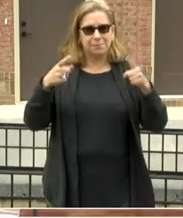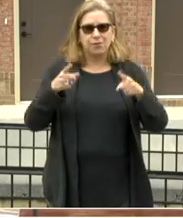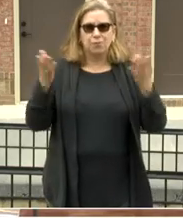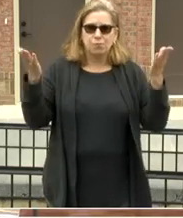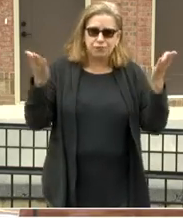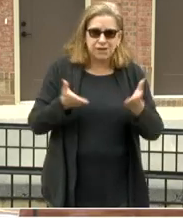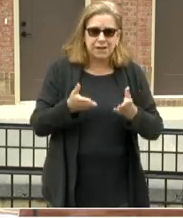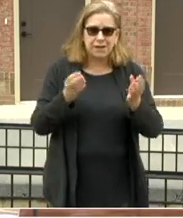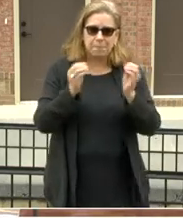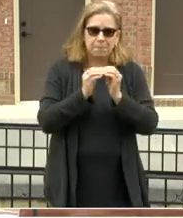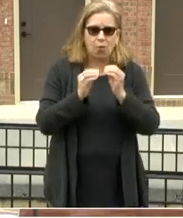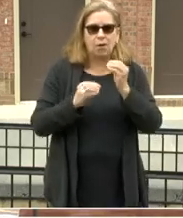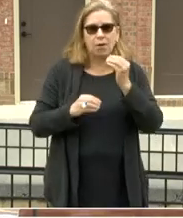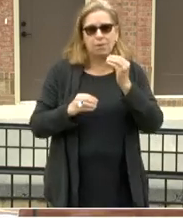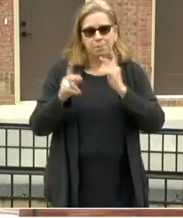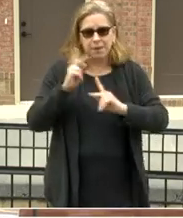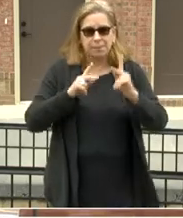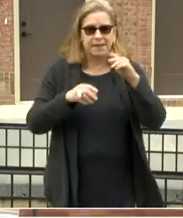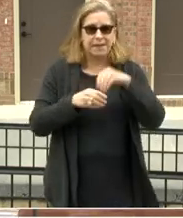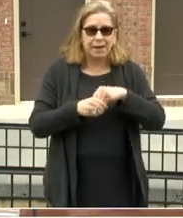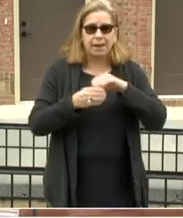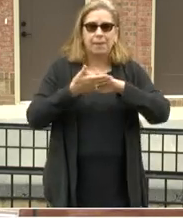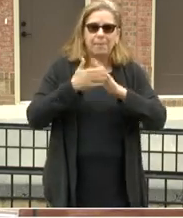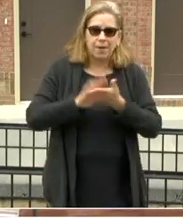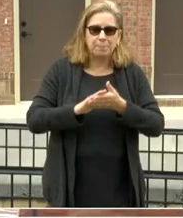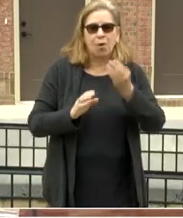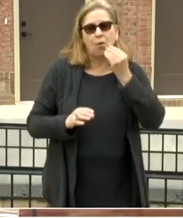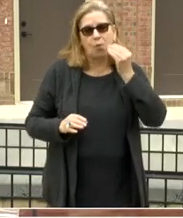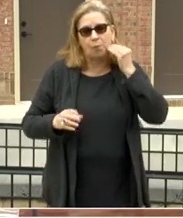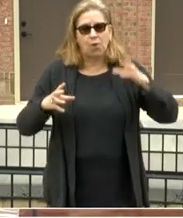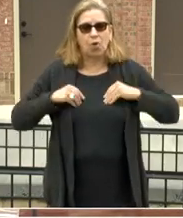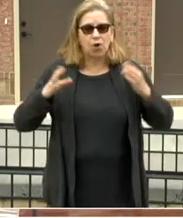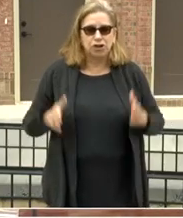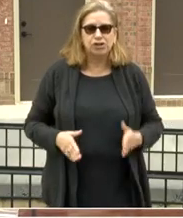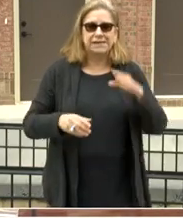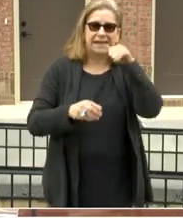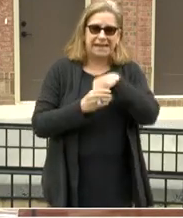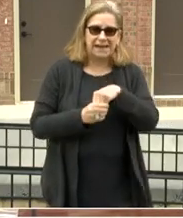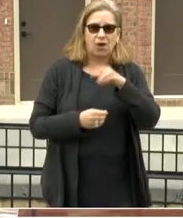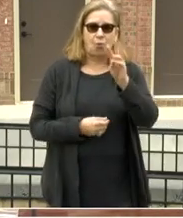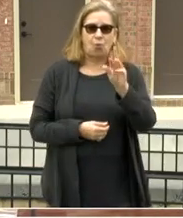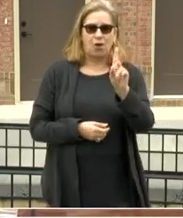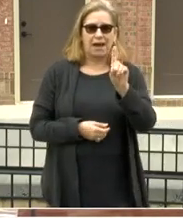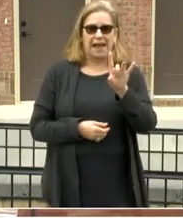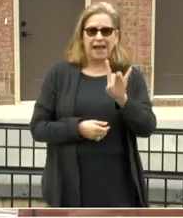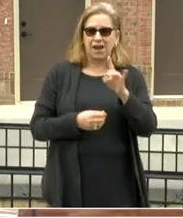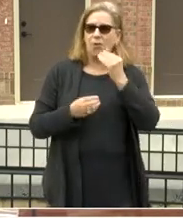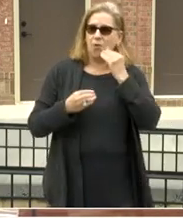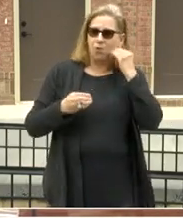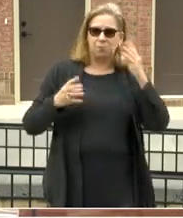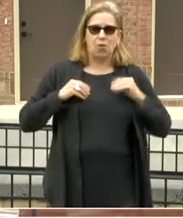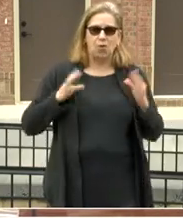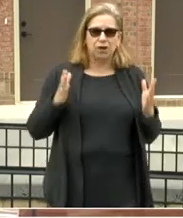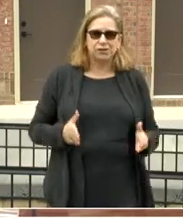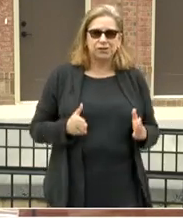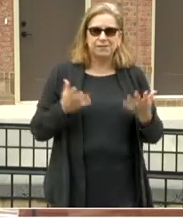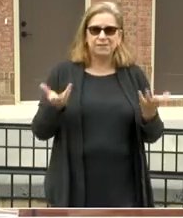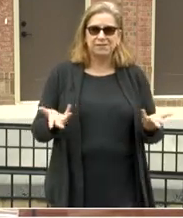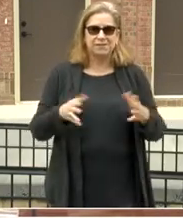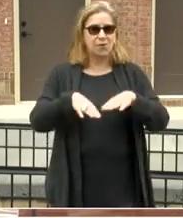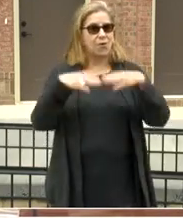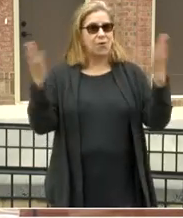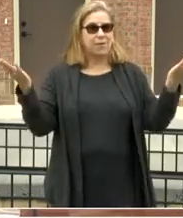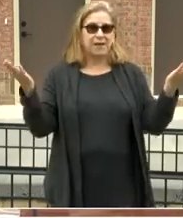On behalf of my Red Brick colleagues, thank you all for being here today to celebrate the opening of District